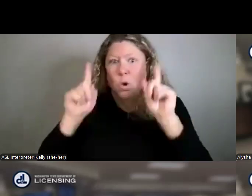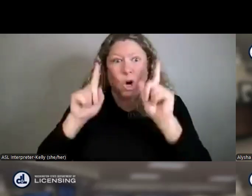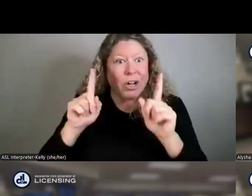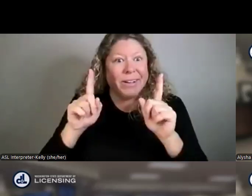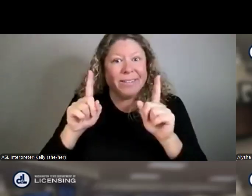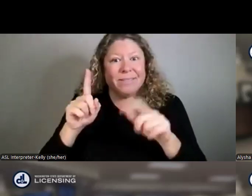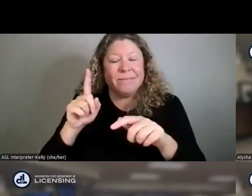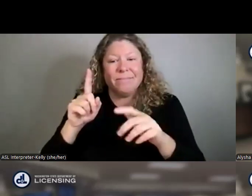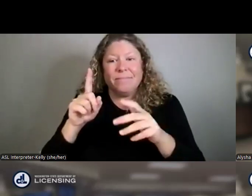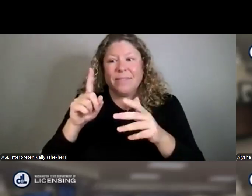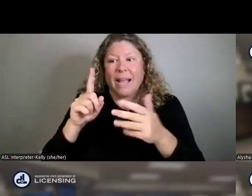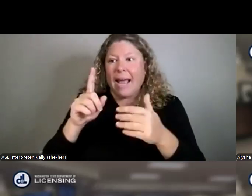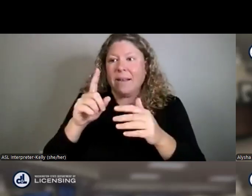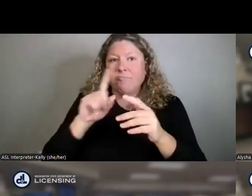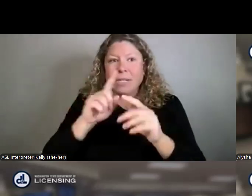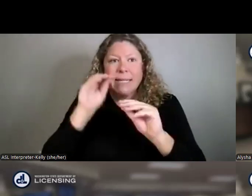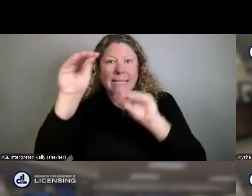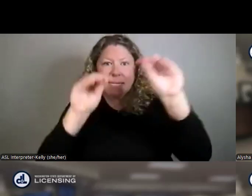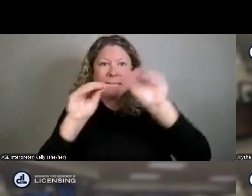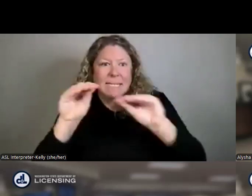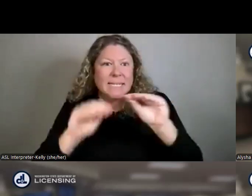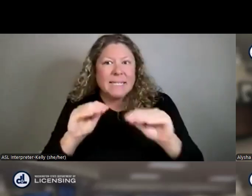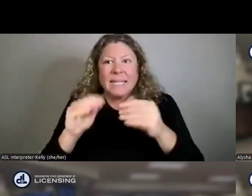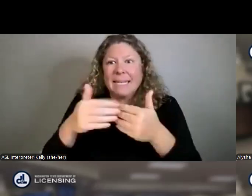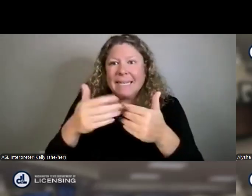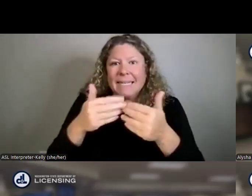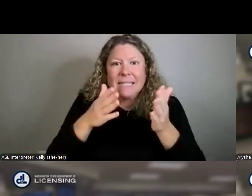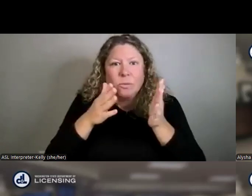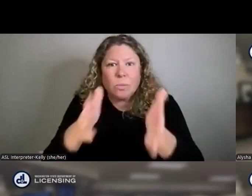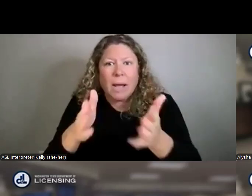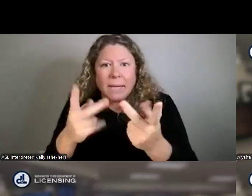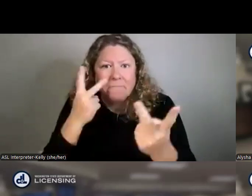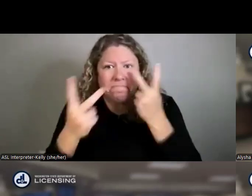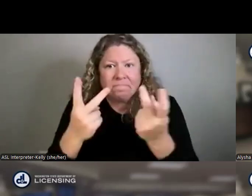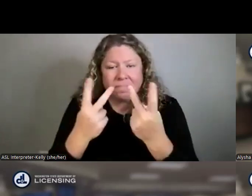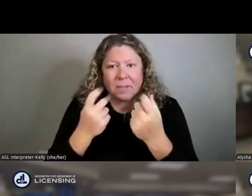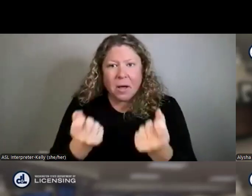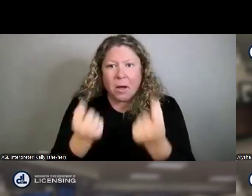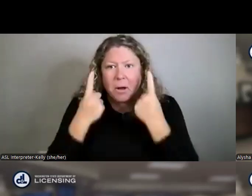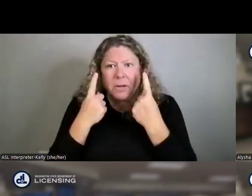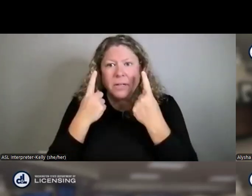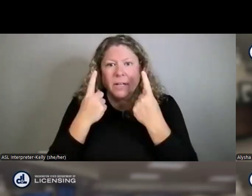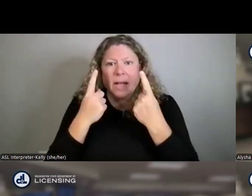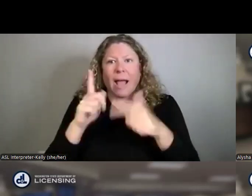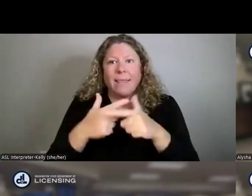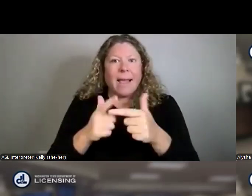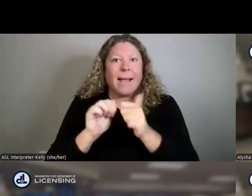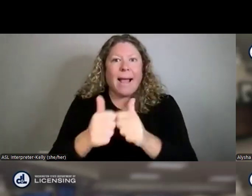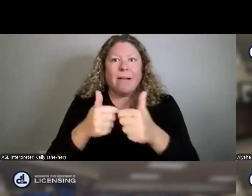was easy to understand, and then figure out what steps we could take to make these things happen.